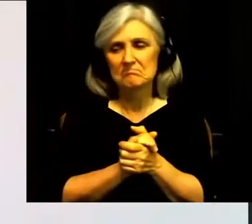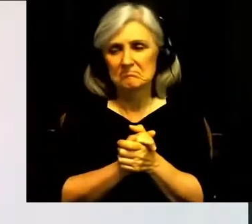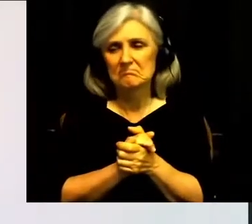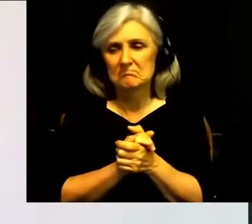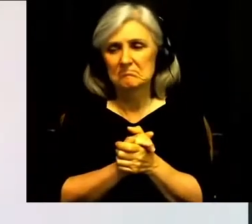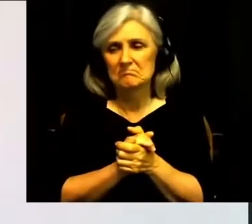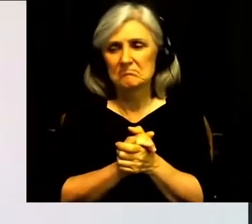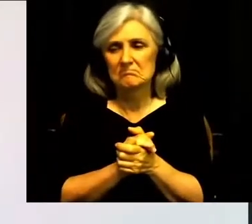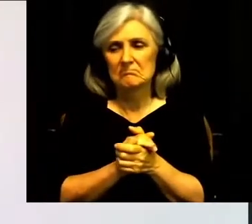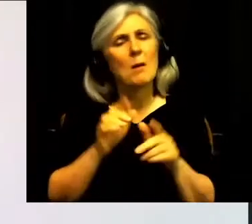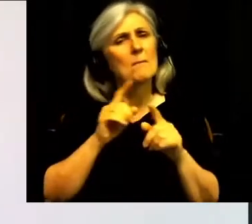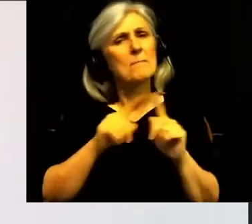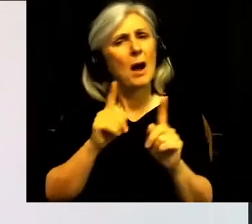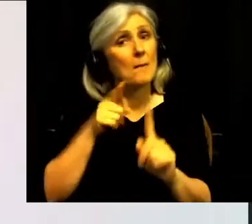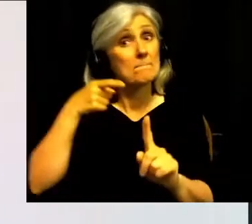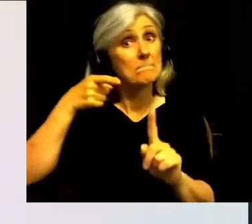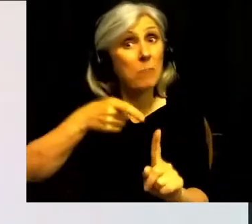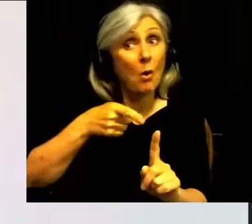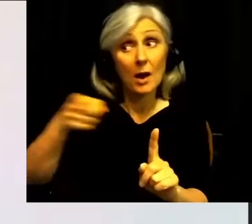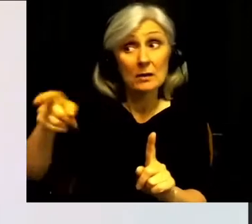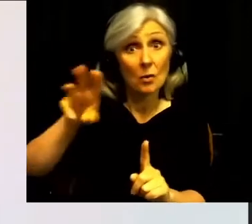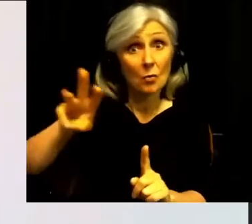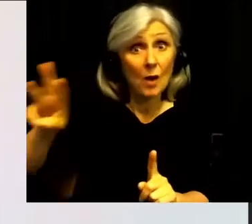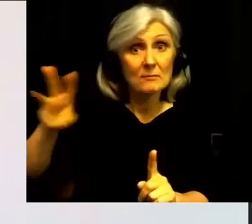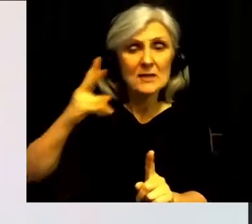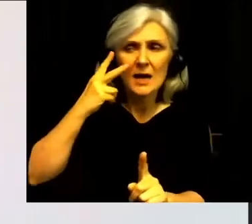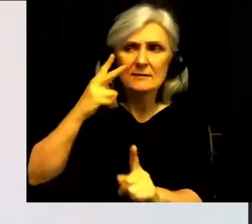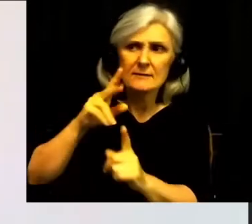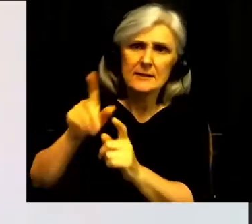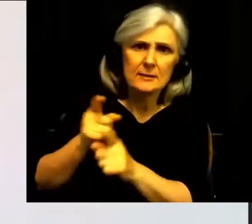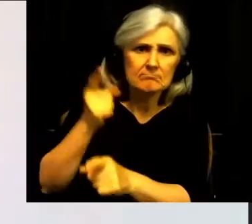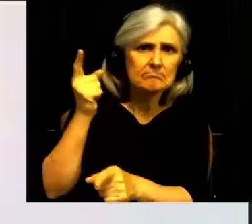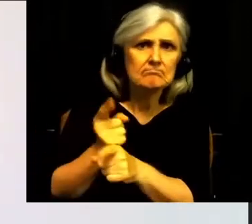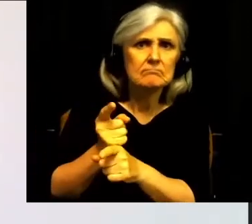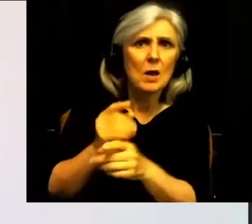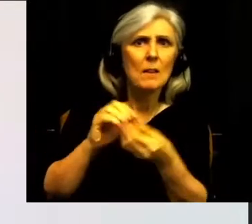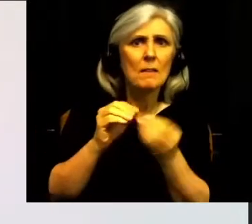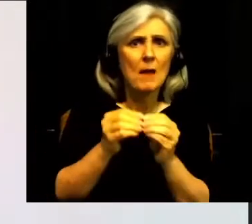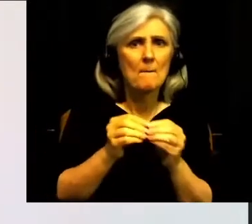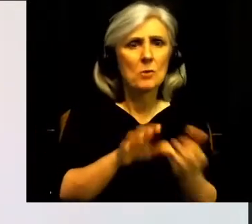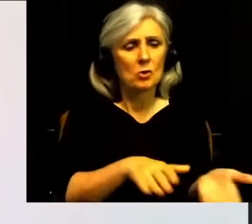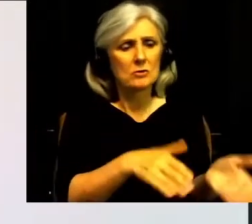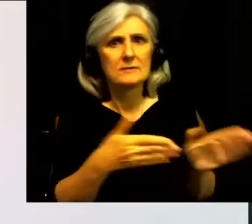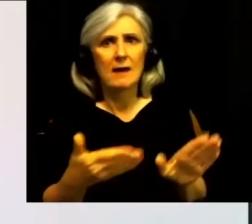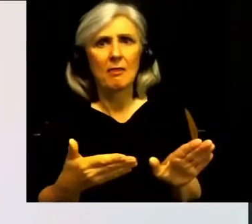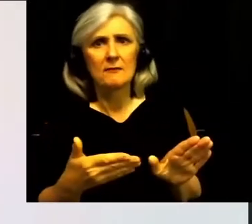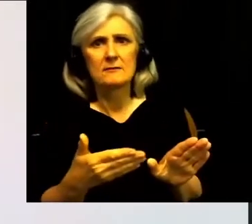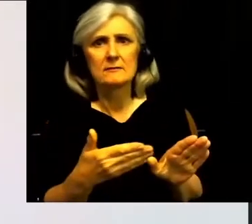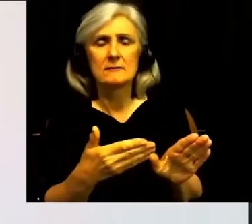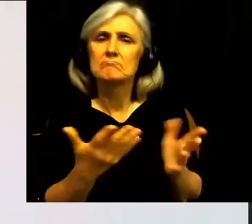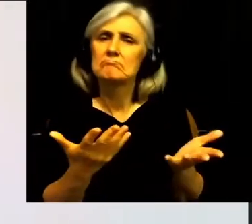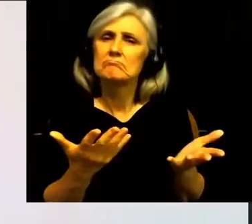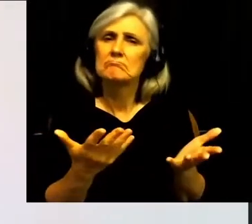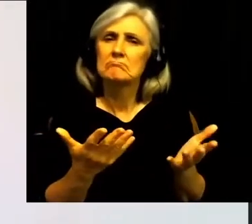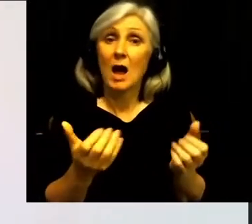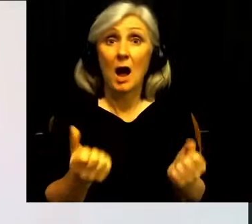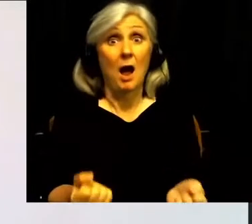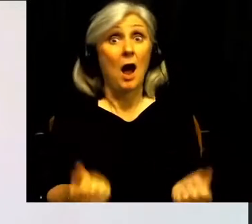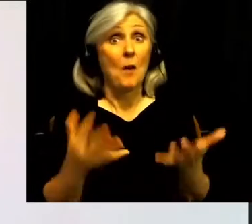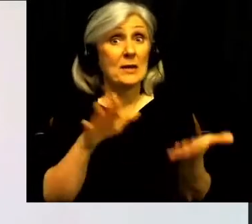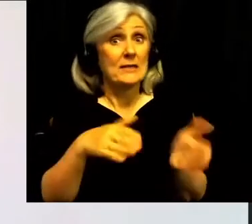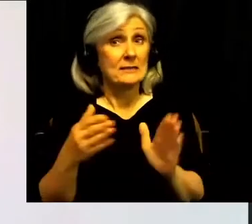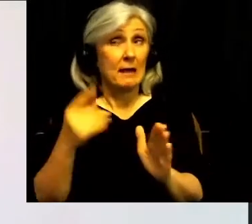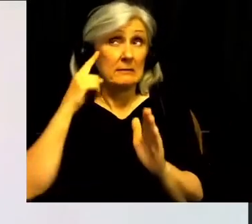continuing to count that accurate number of confirmed confirmed deaths and probable deaths as well. So we will continue to update